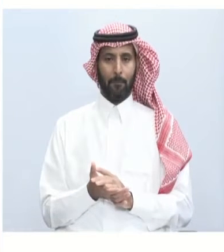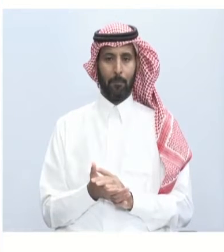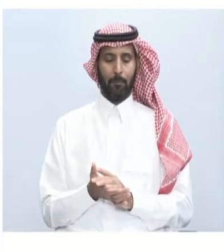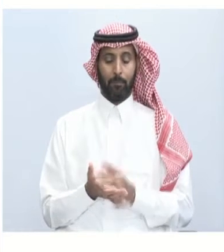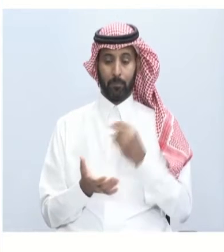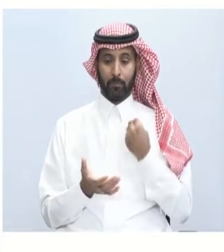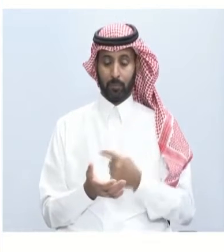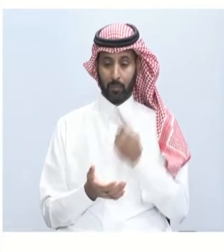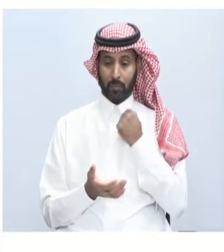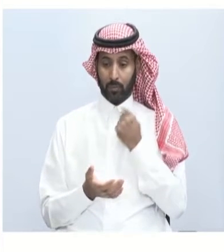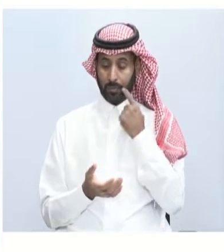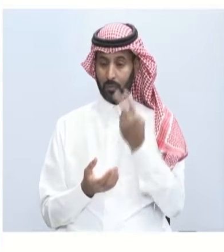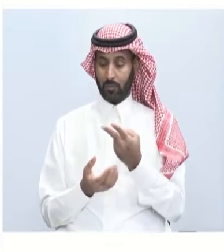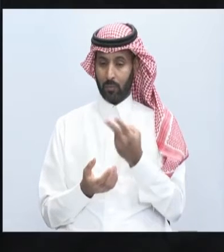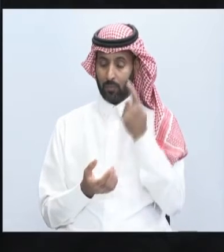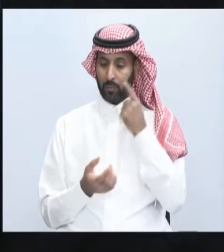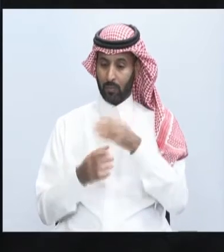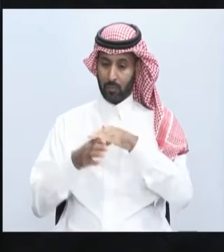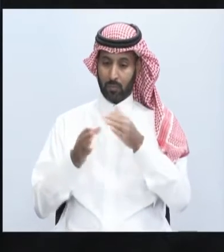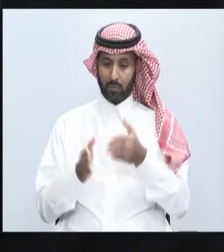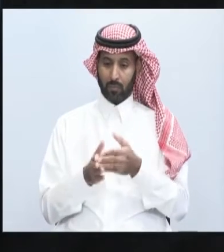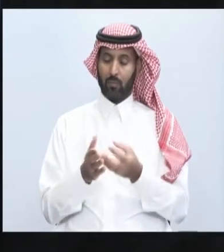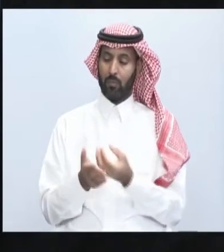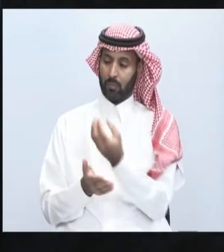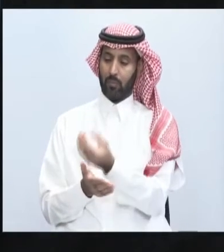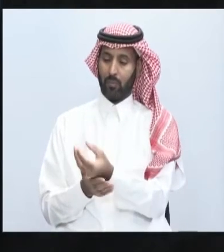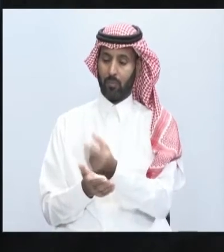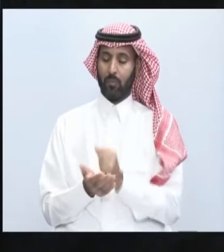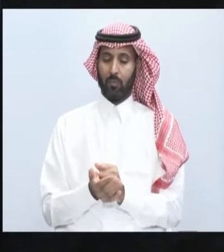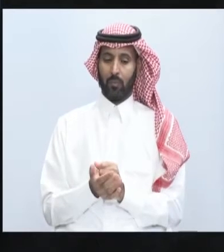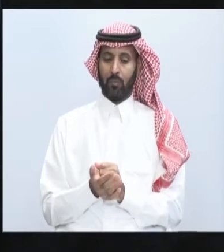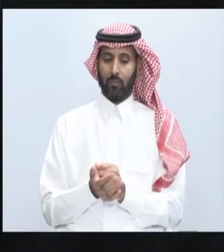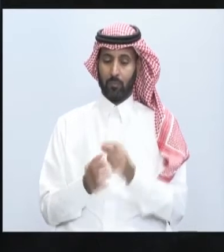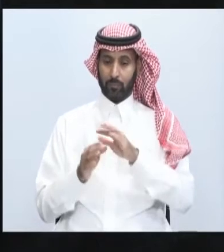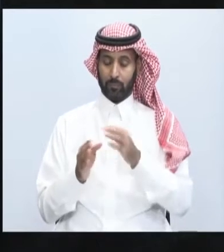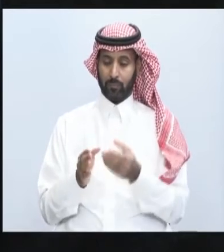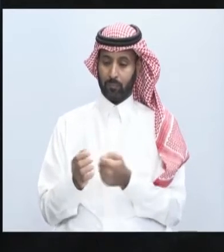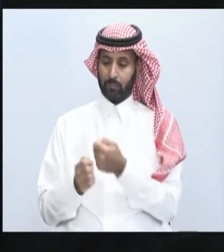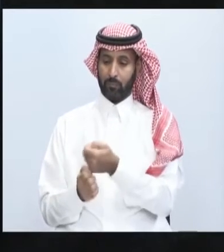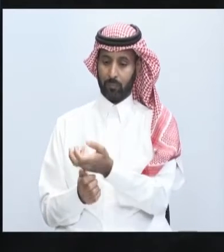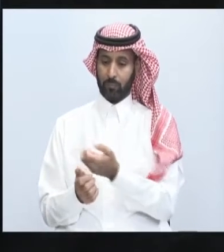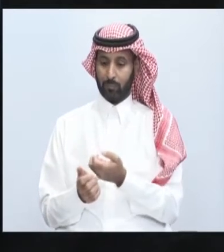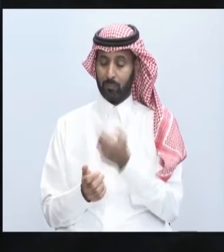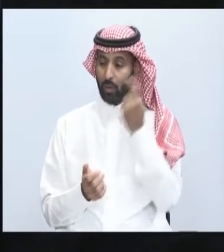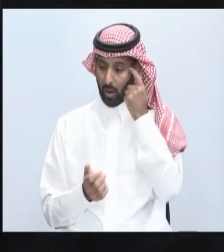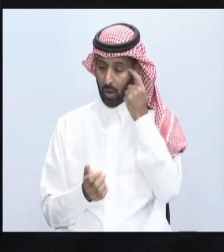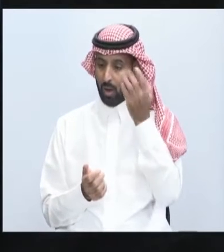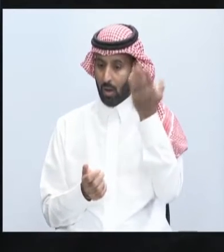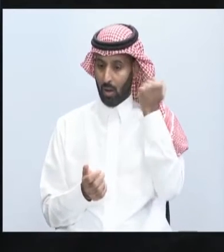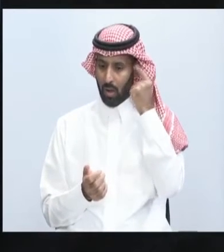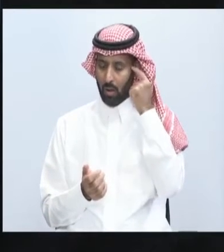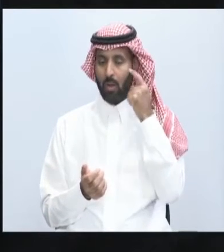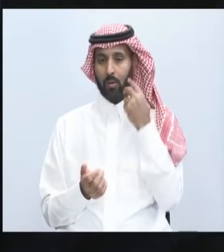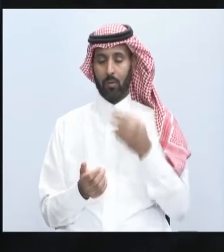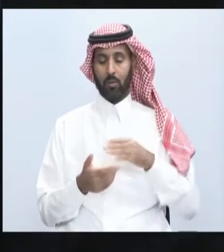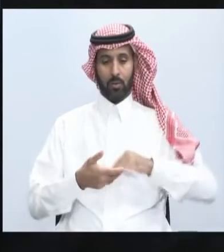that you like, so they're usually a gift shop. So in this gift shop, you buy a souvenir, anything that will